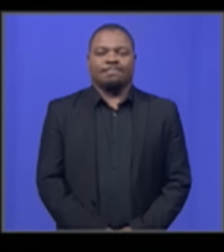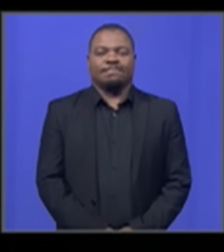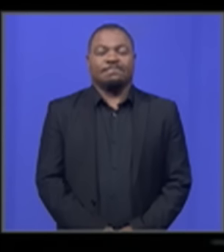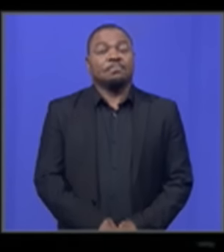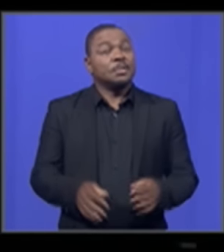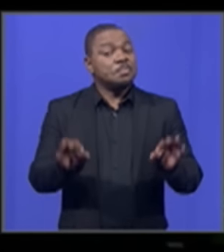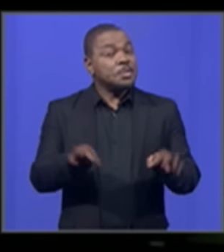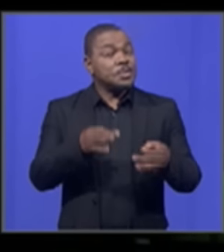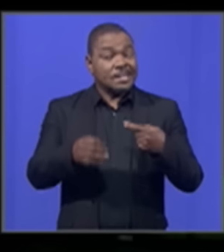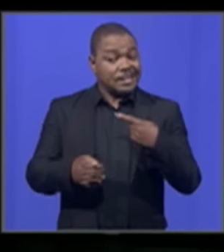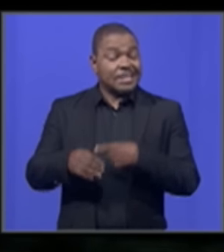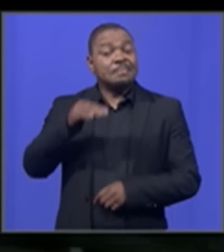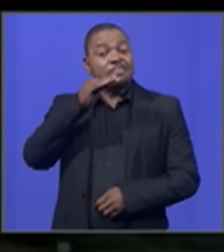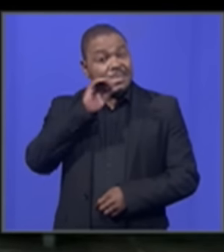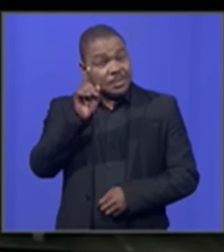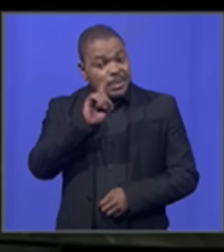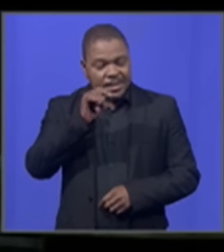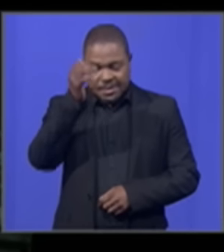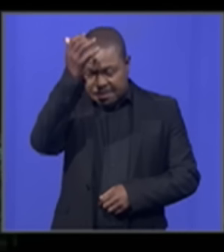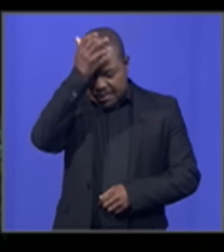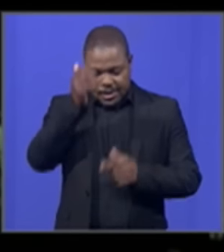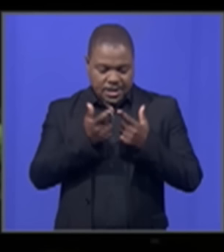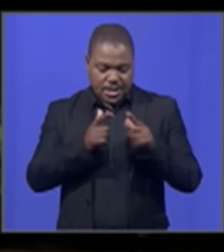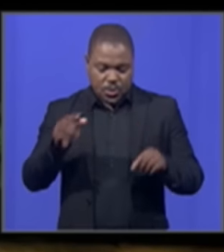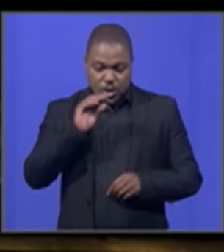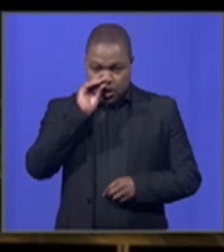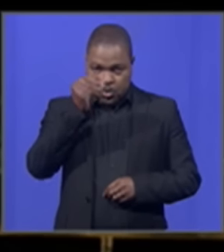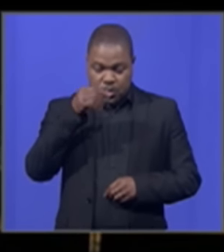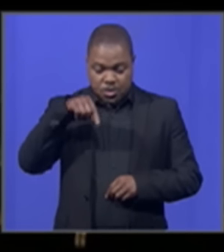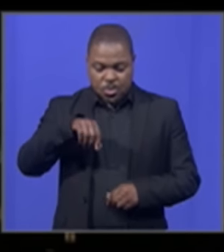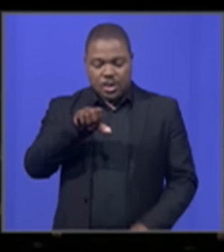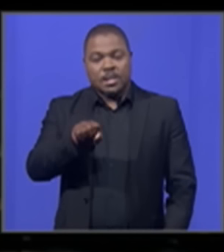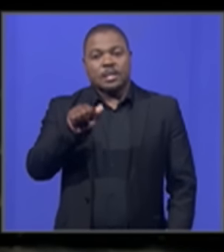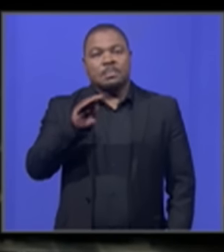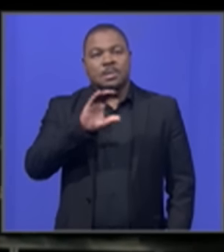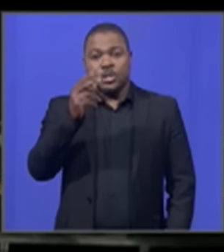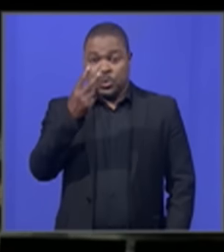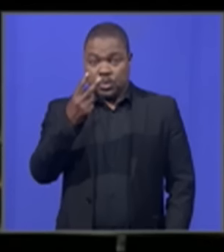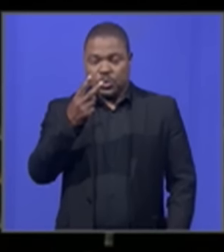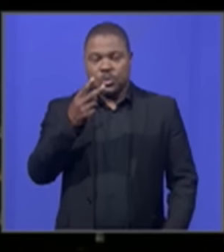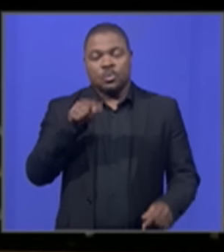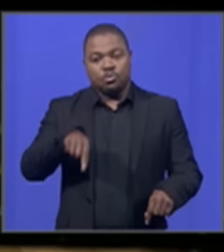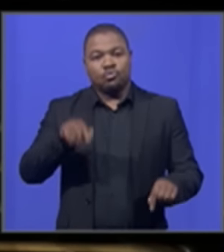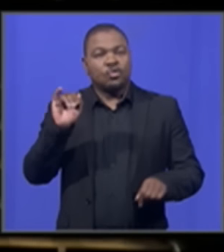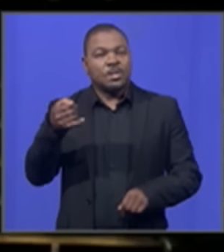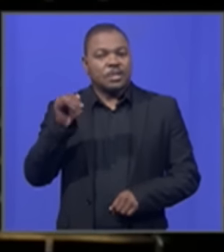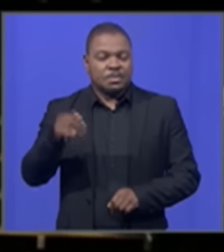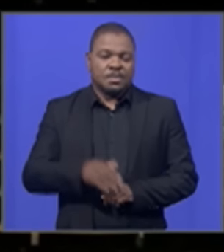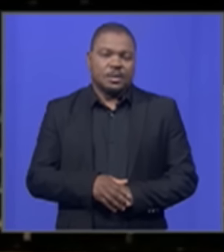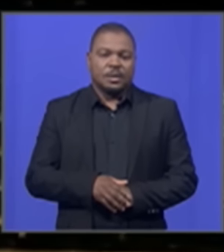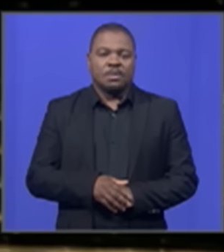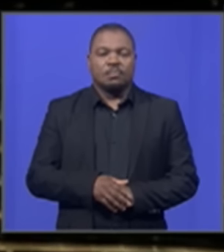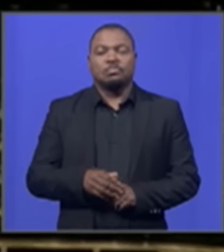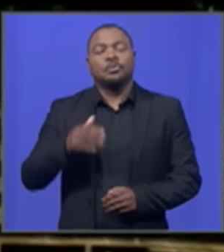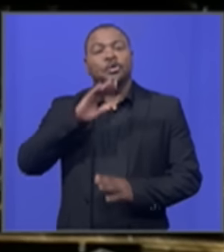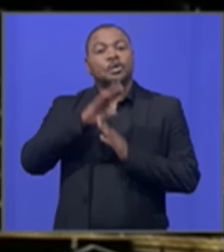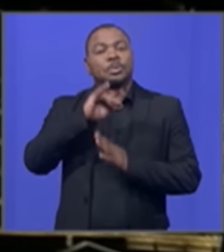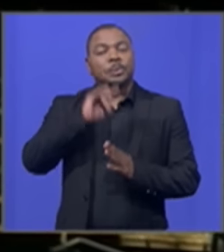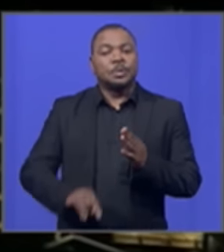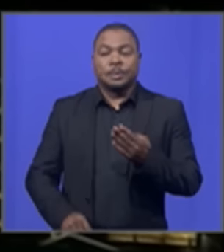Bathimešomolo tšana o re goroša go ditaba tša lelemela sepedi tša SABC 2 go tšwa ka Studio 10 Auckland Park, Johannesburg. Gomme dihlogo tša tšona ke